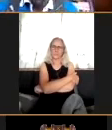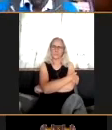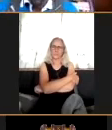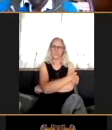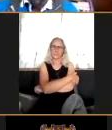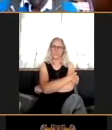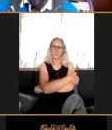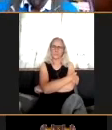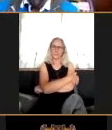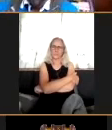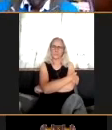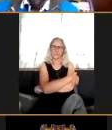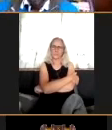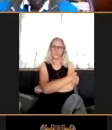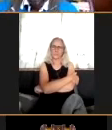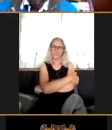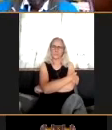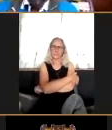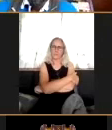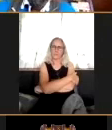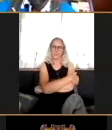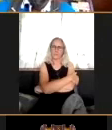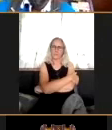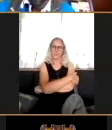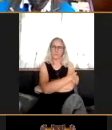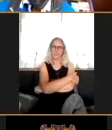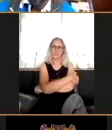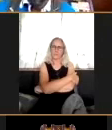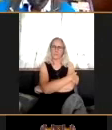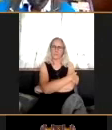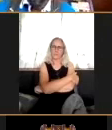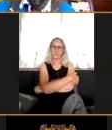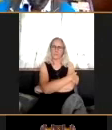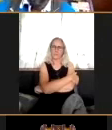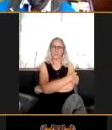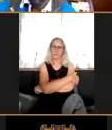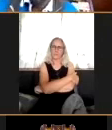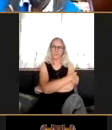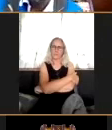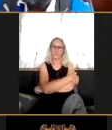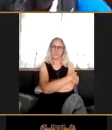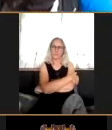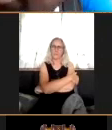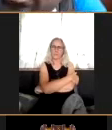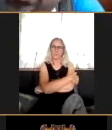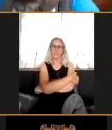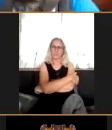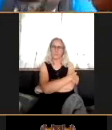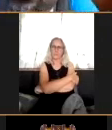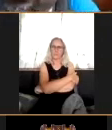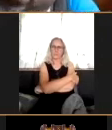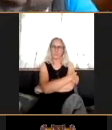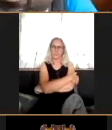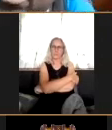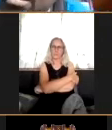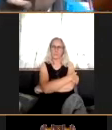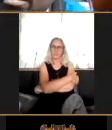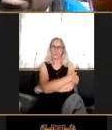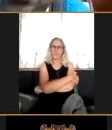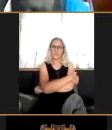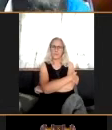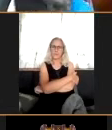birthright. Just being born as a human. I want to say that again.